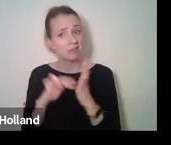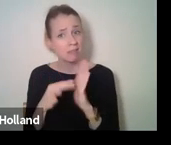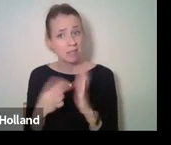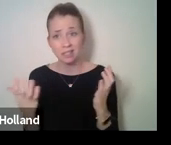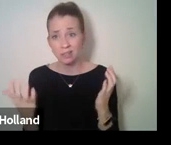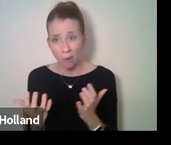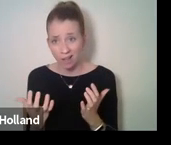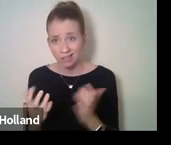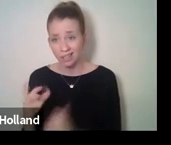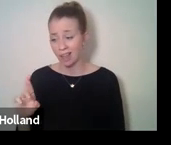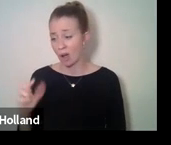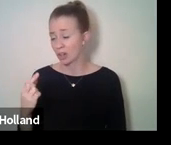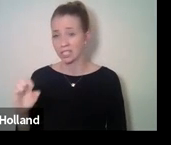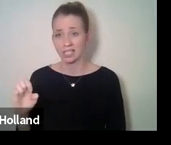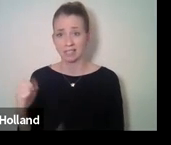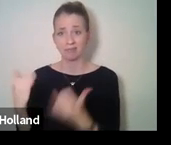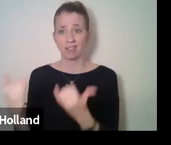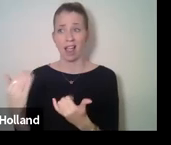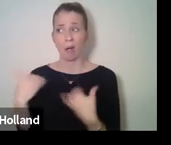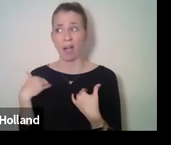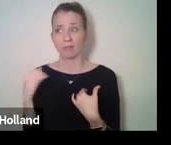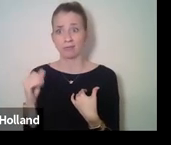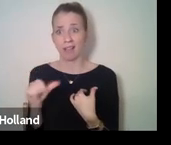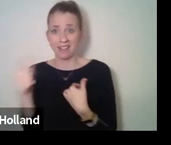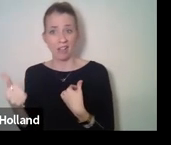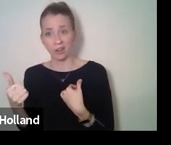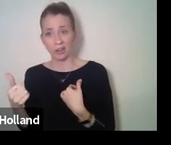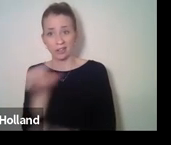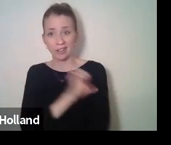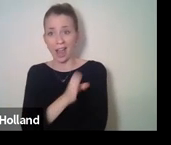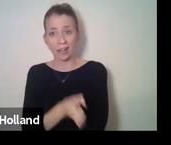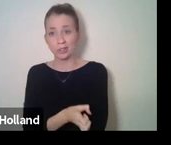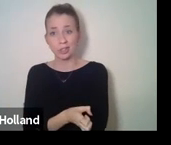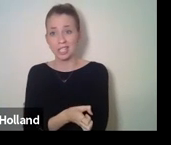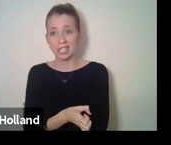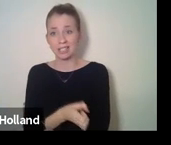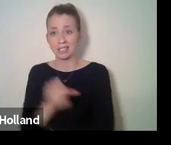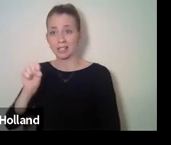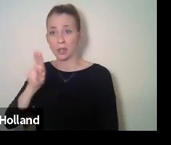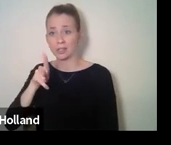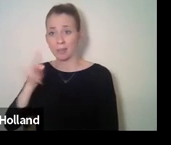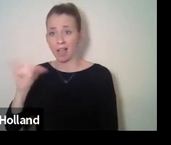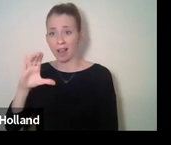just another energy supply company to send money to.